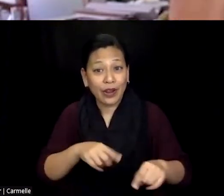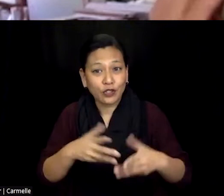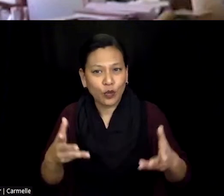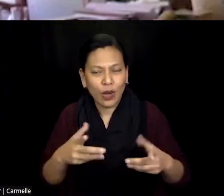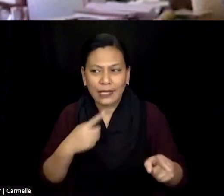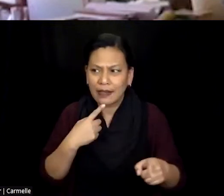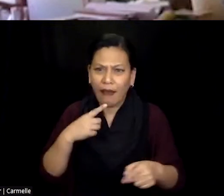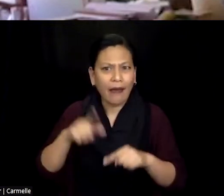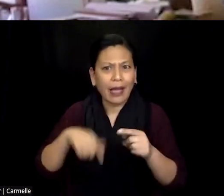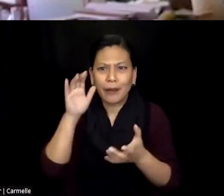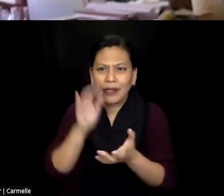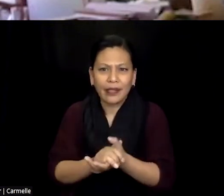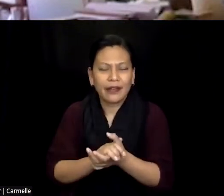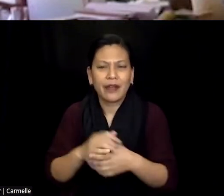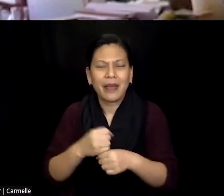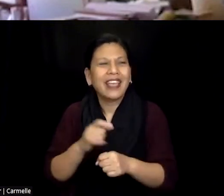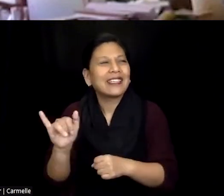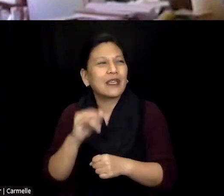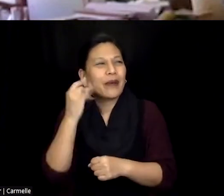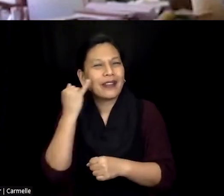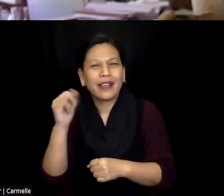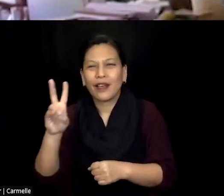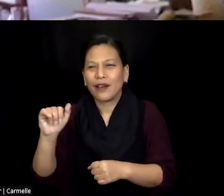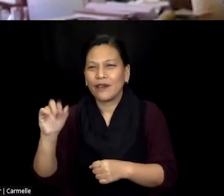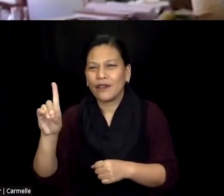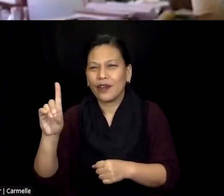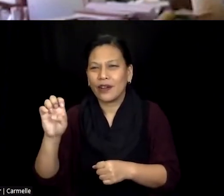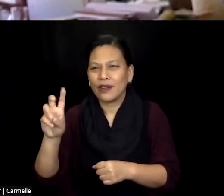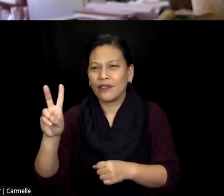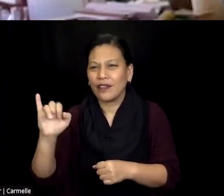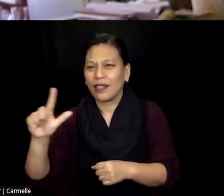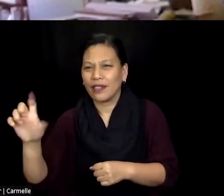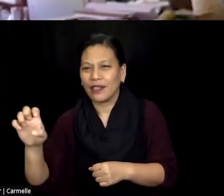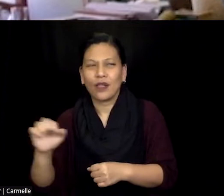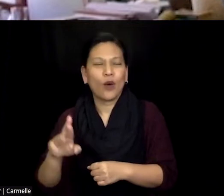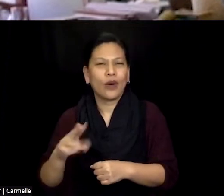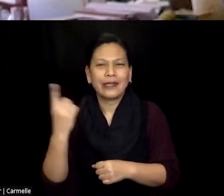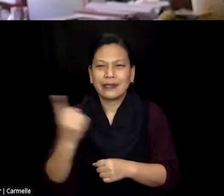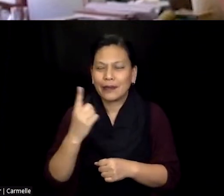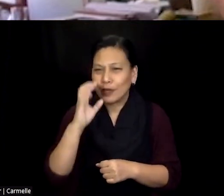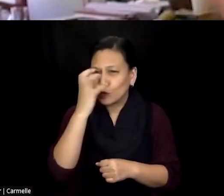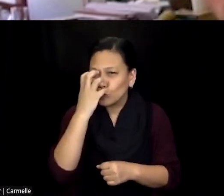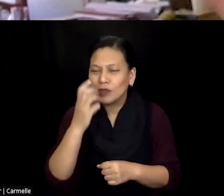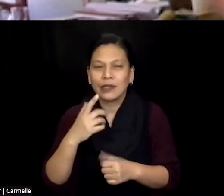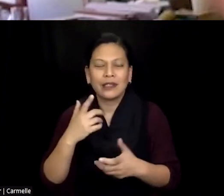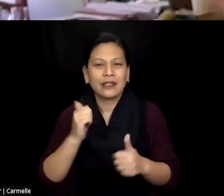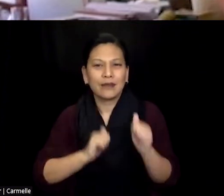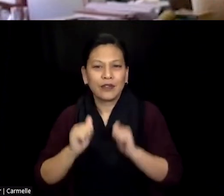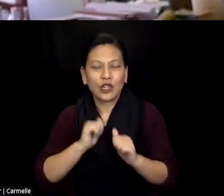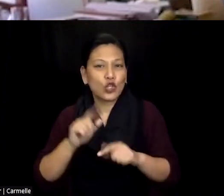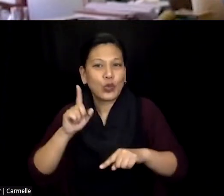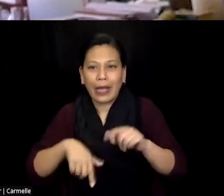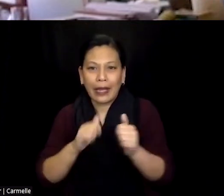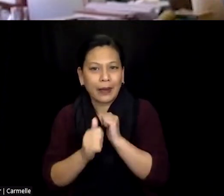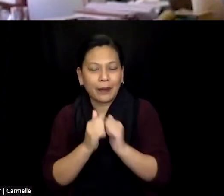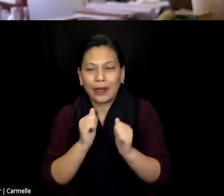you can't believe this thing, what they did. It's more like vaudeville or like a circus act, because you're not going to compete with the VFX of Marvel.